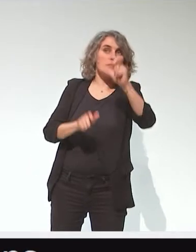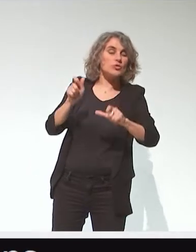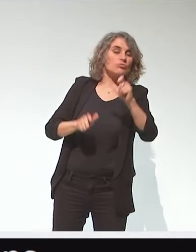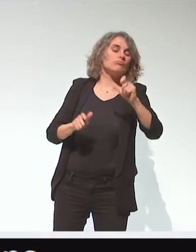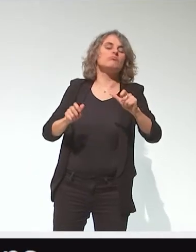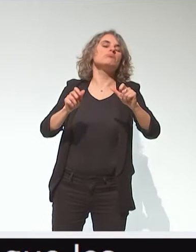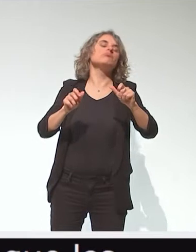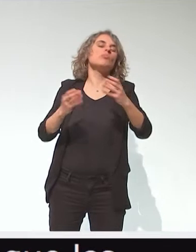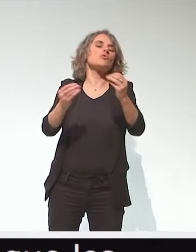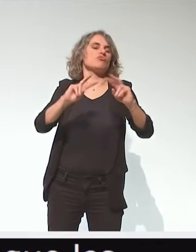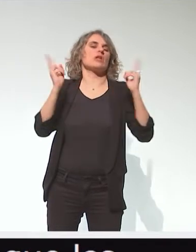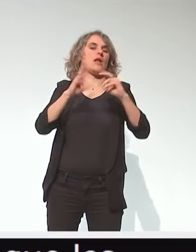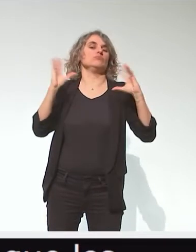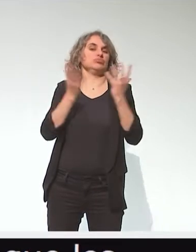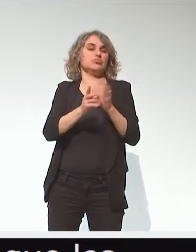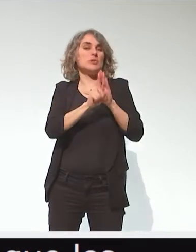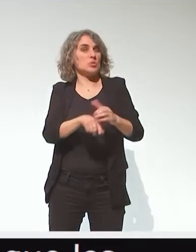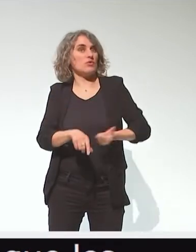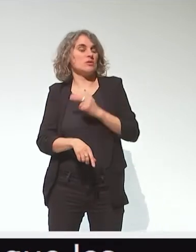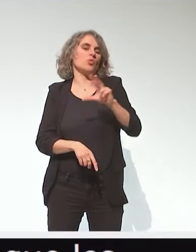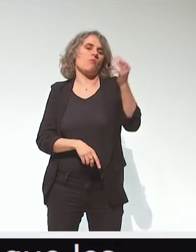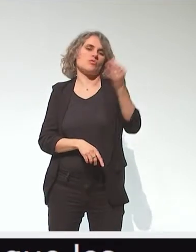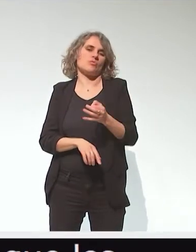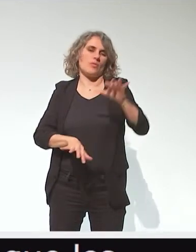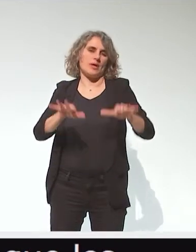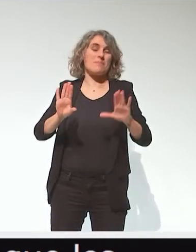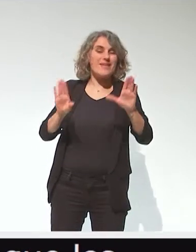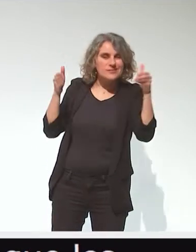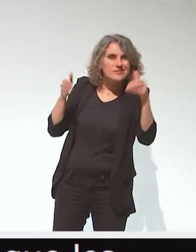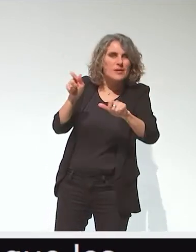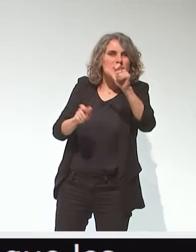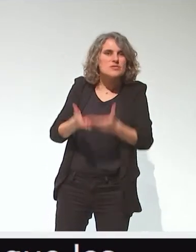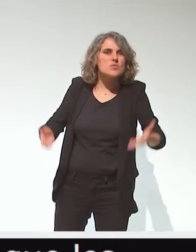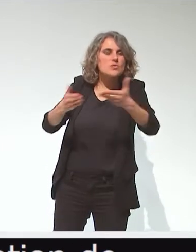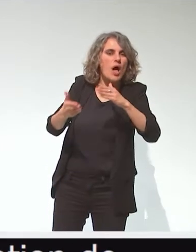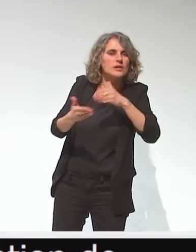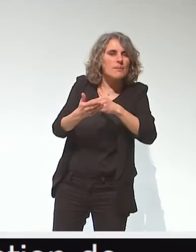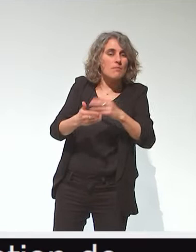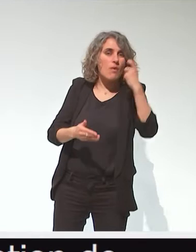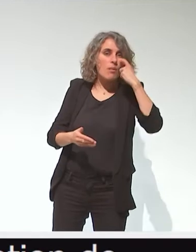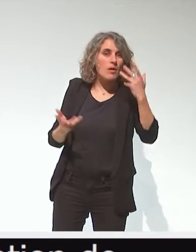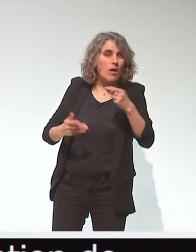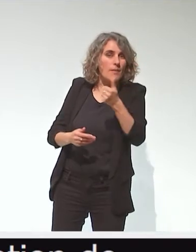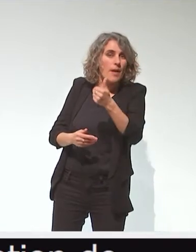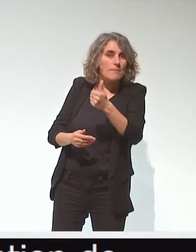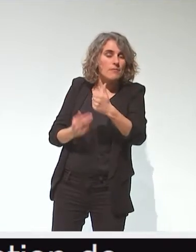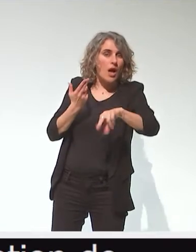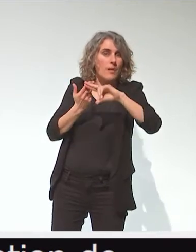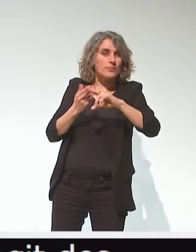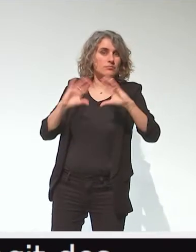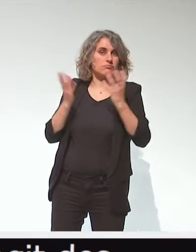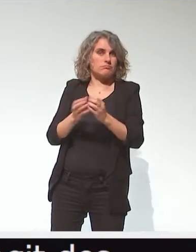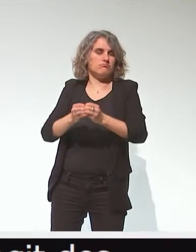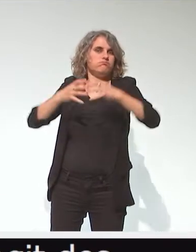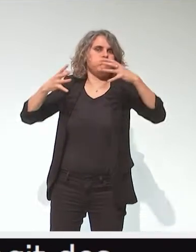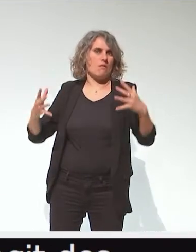then, when we go to people with disabilities, we find that of people who are severely limited in daily activity,